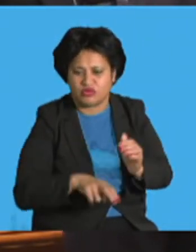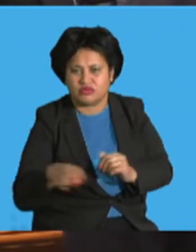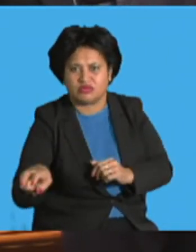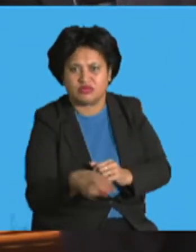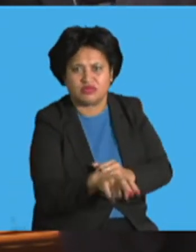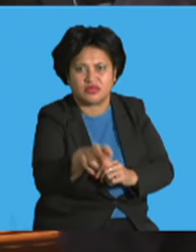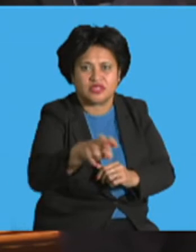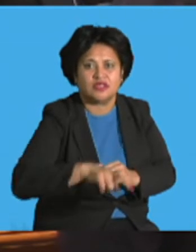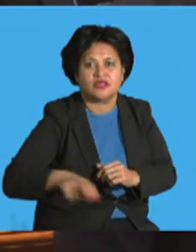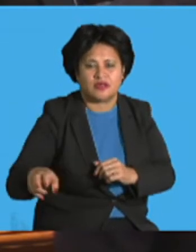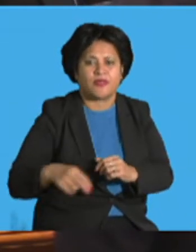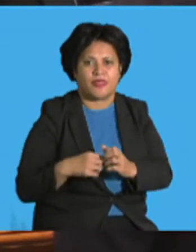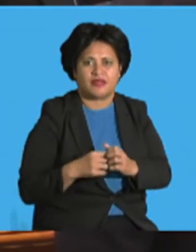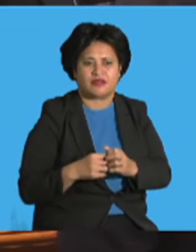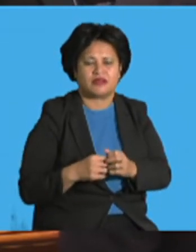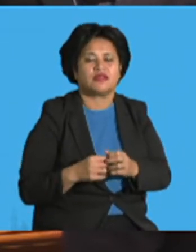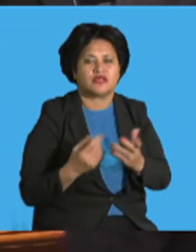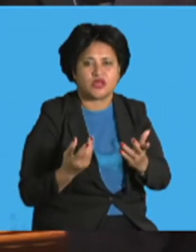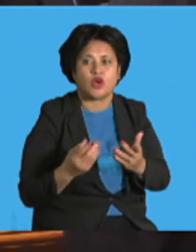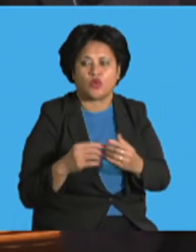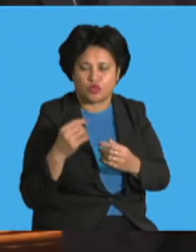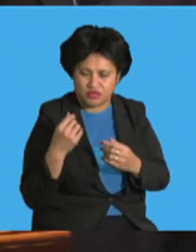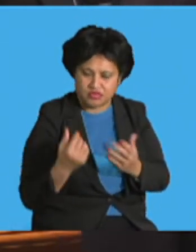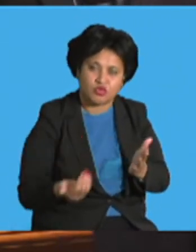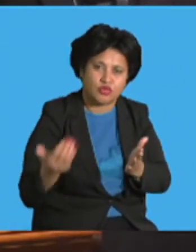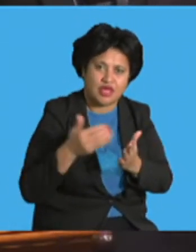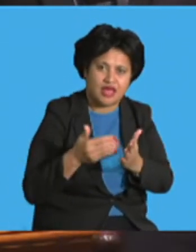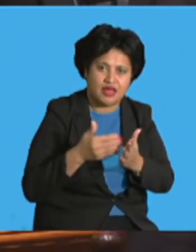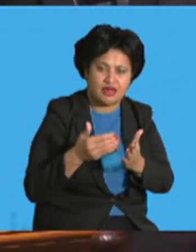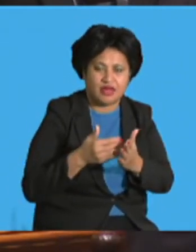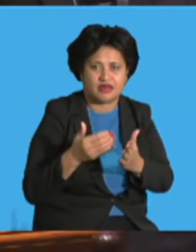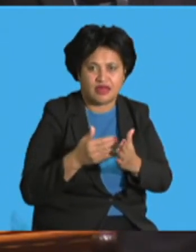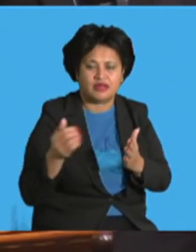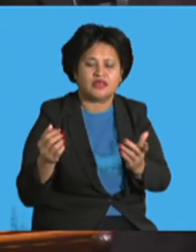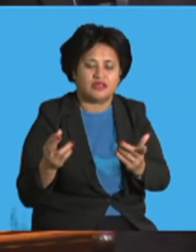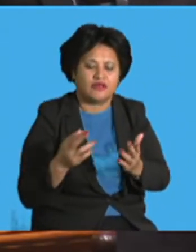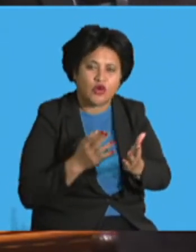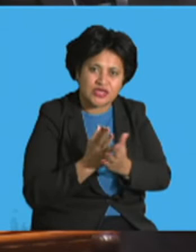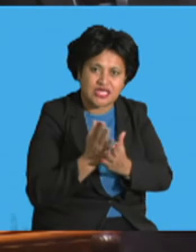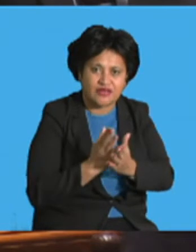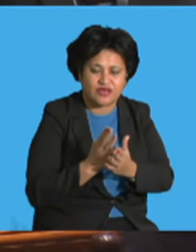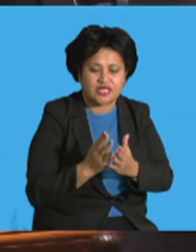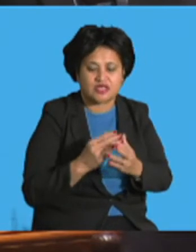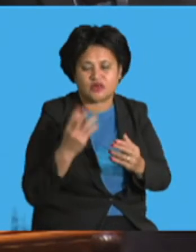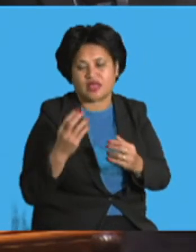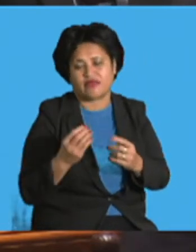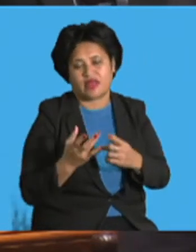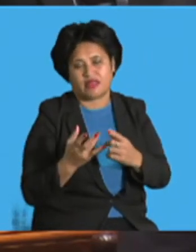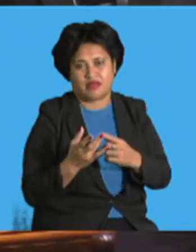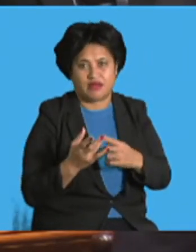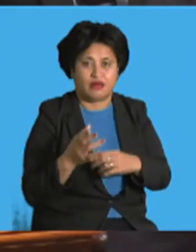They are providing additional manpower to the divisional commanders and the station